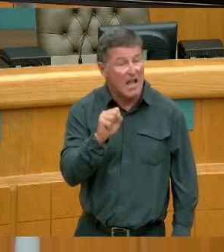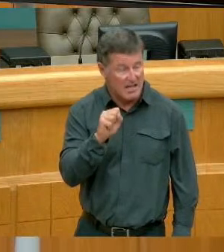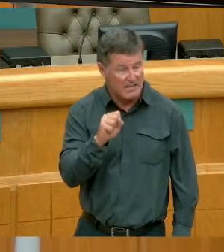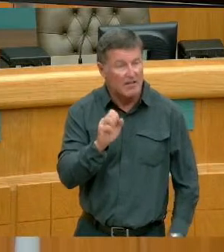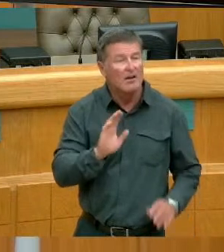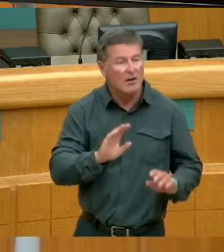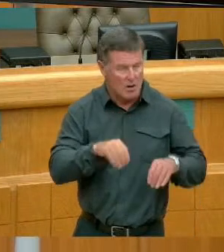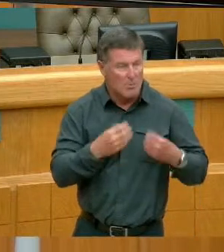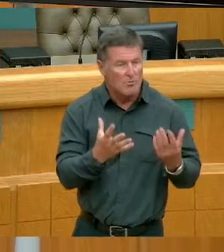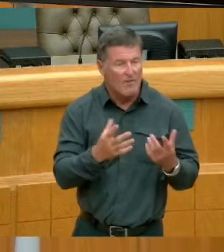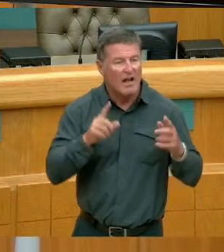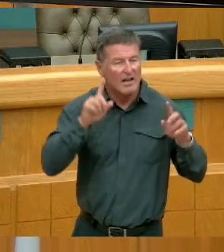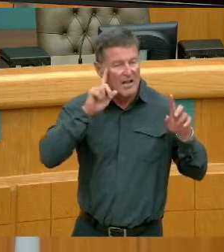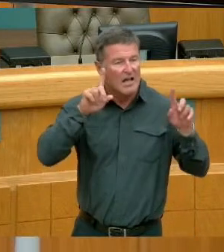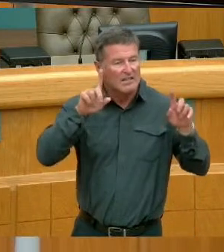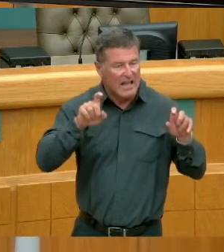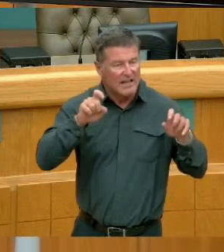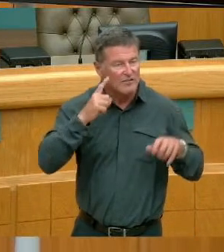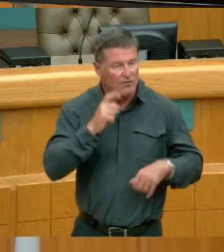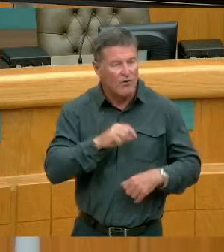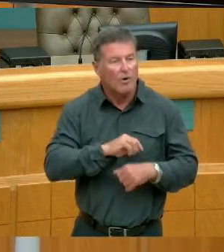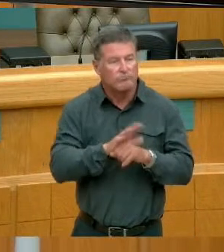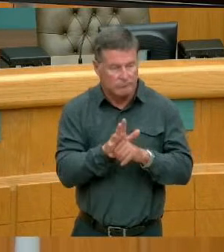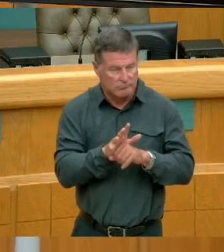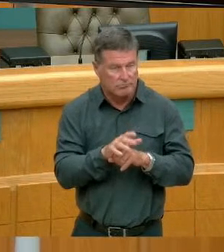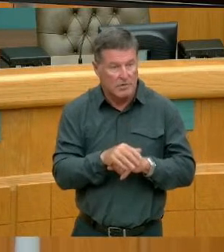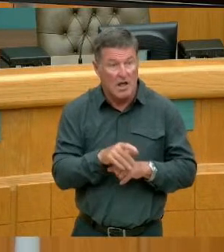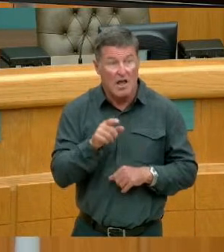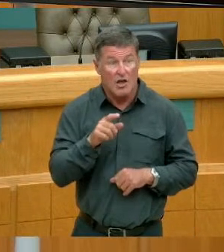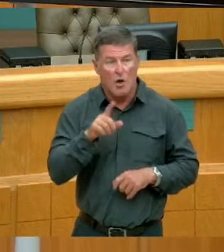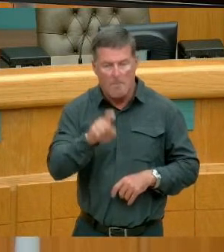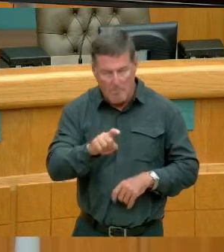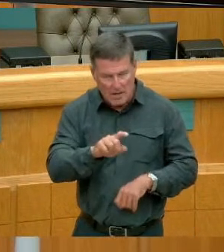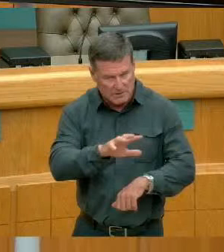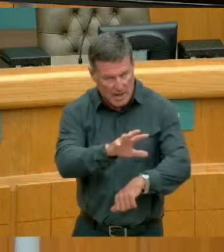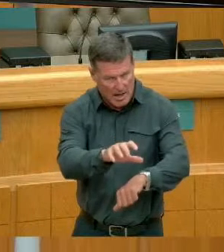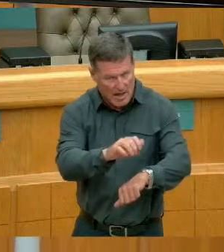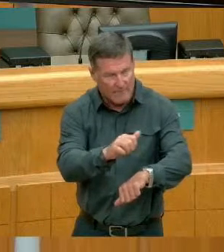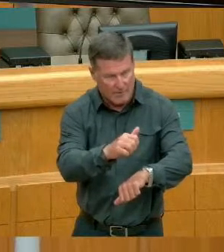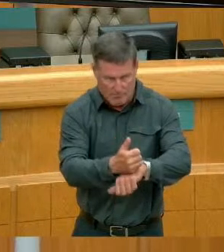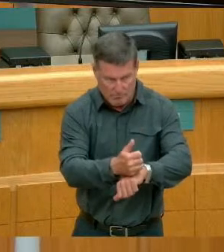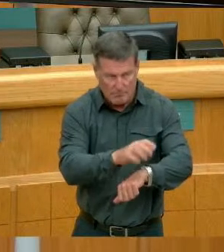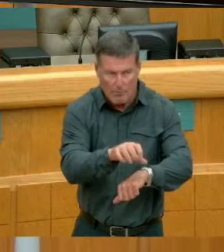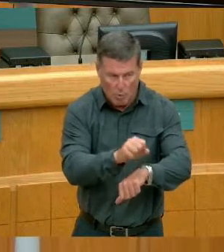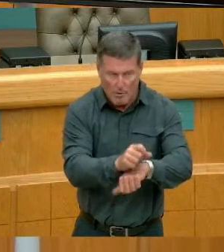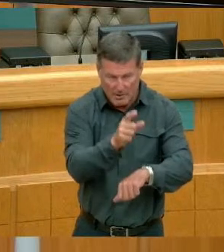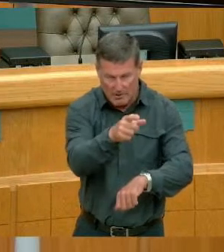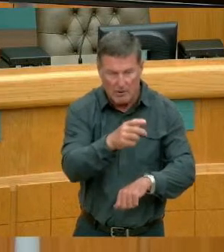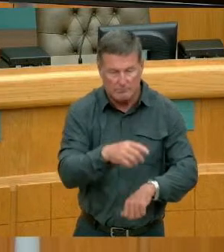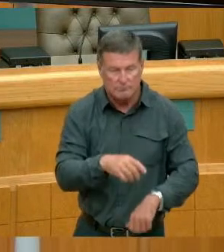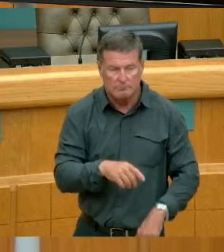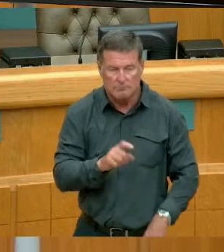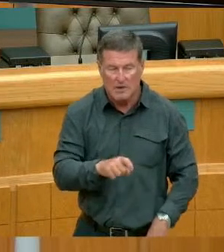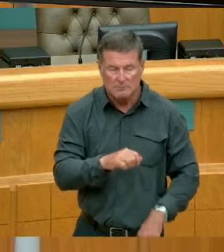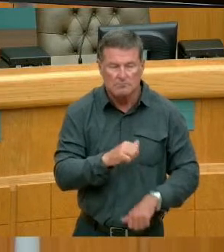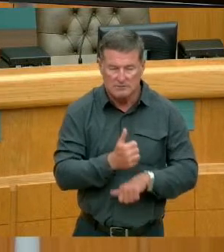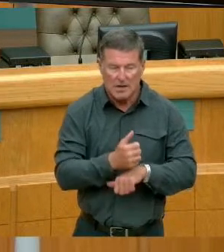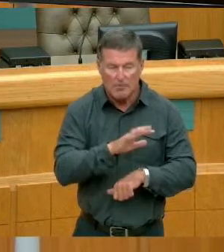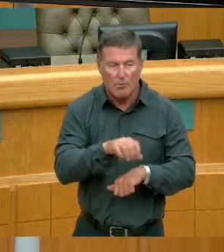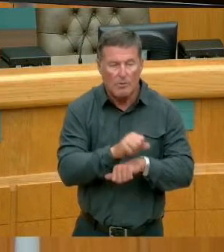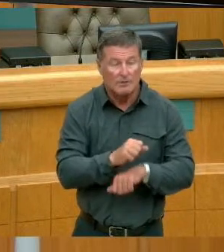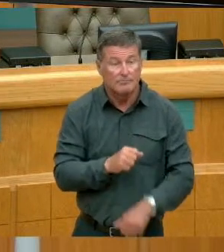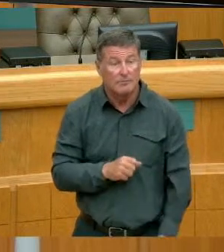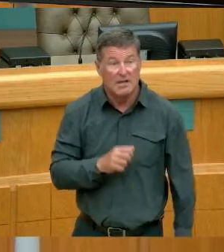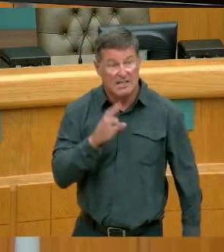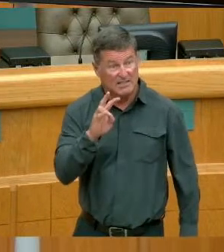test location, and they do tests by appointment only. Looks like 7 days a week. Physicians